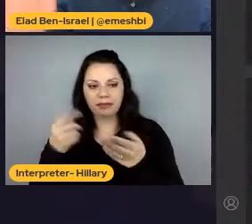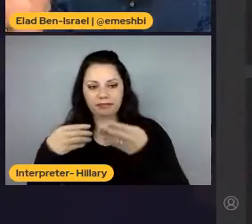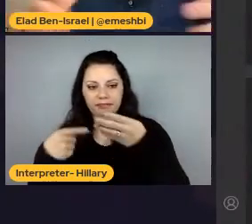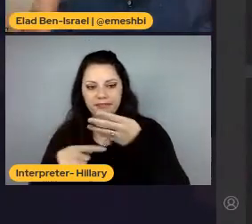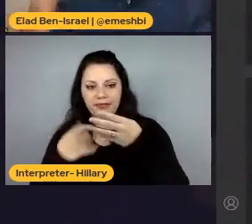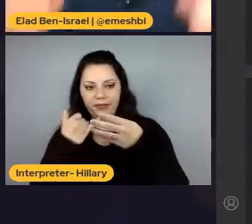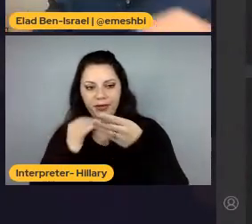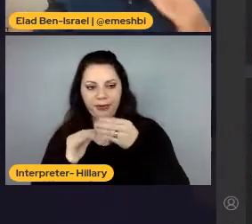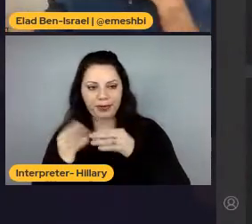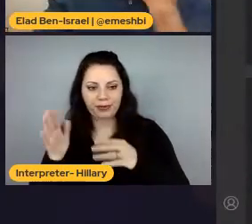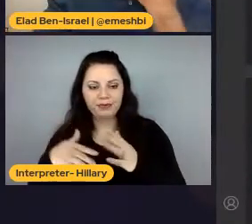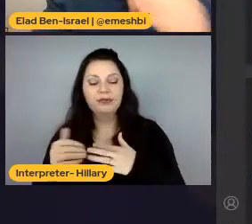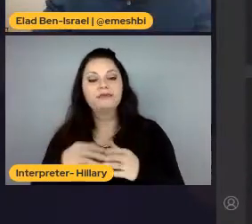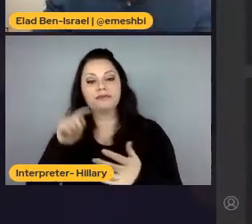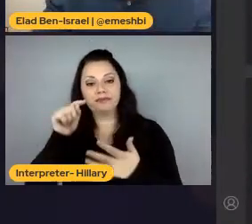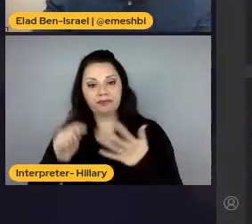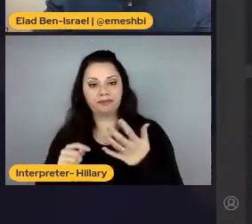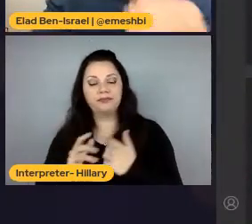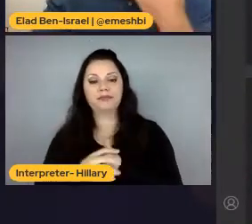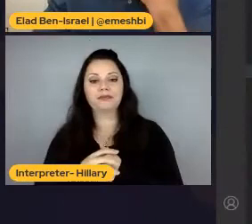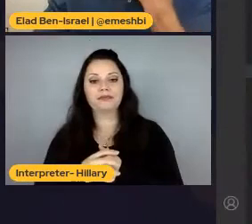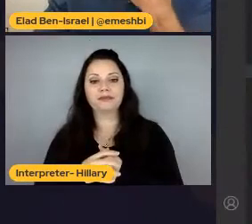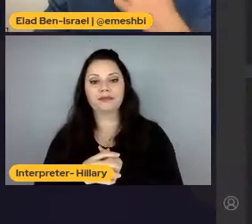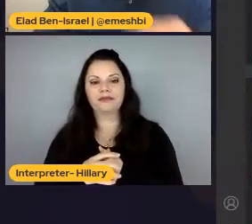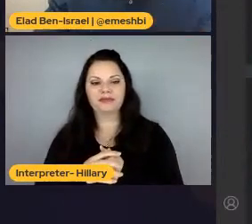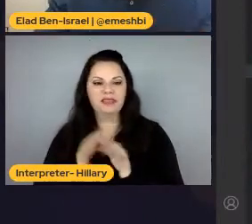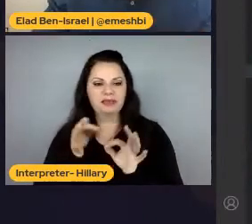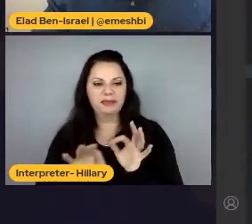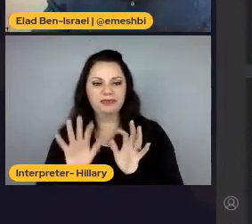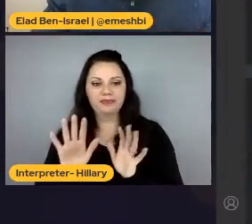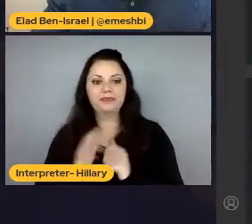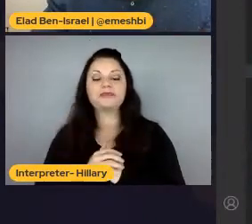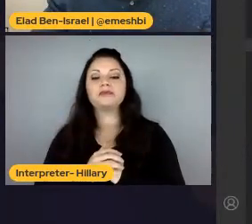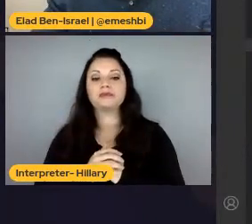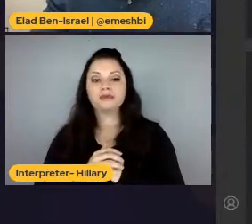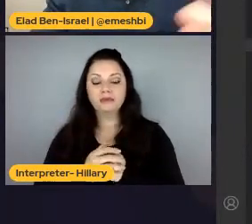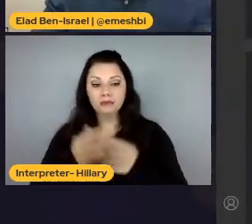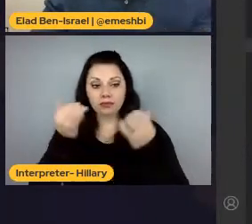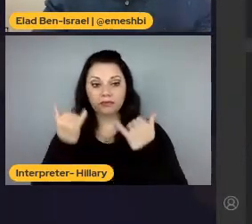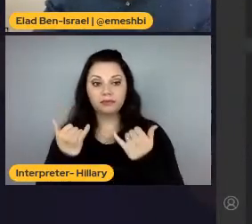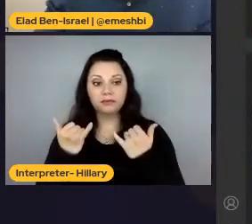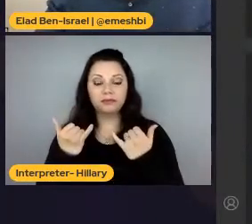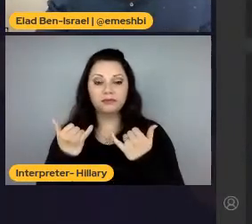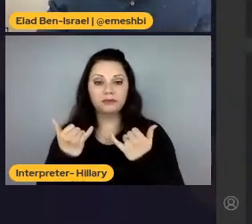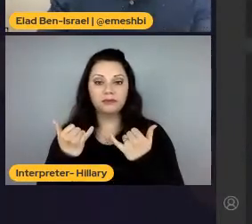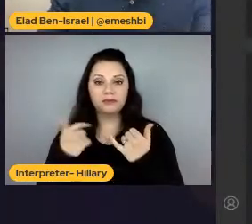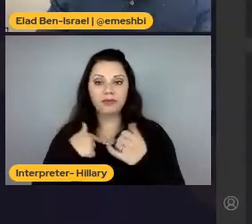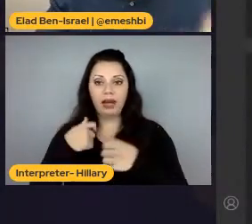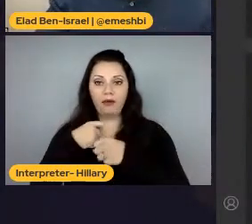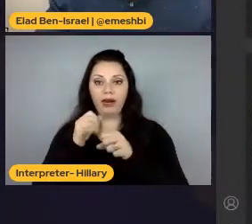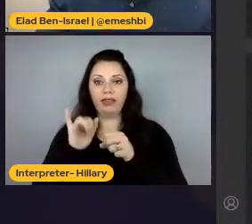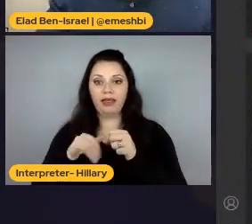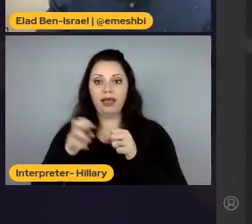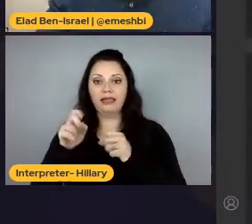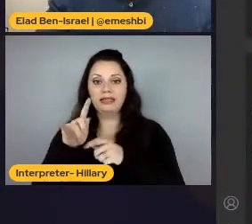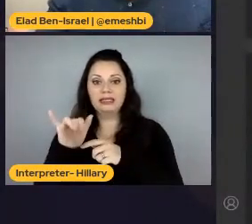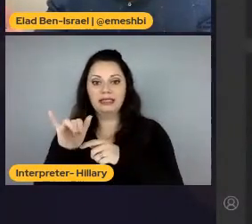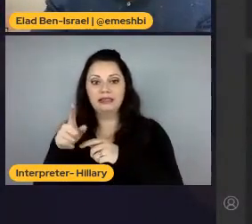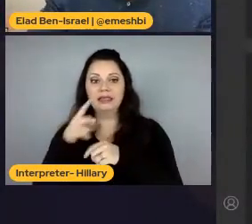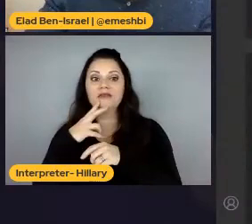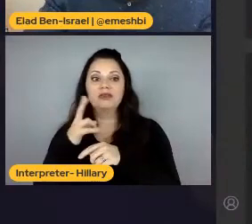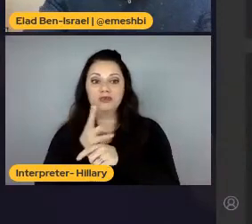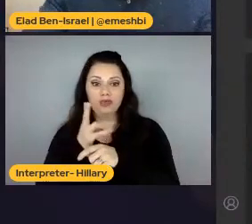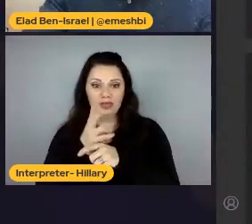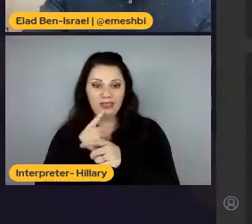let's say all of them are strings, right? Keep it super simple. And so now, OK, so I created this entity. You see this user thing was deleted